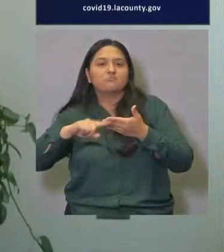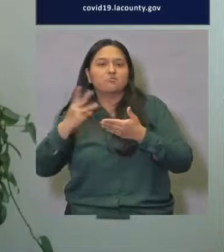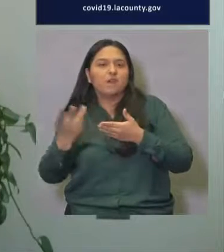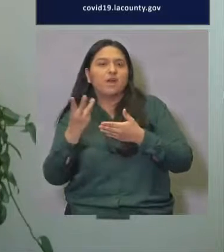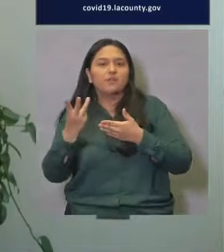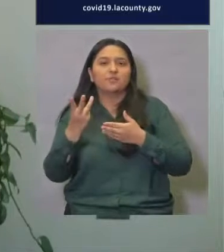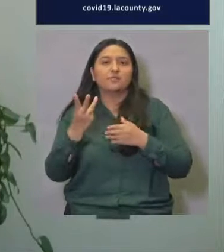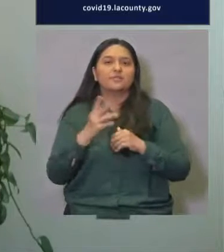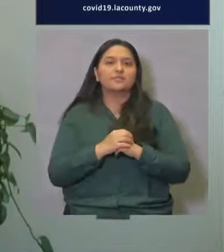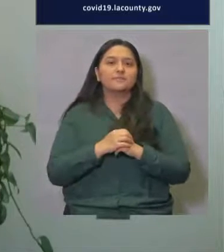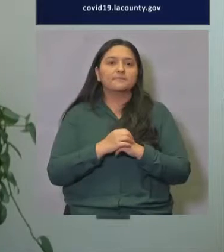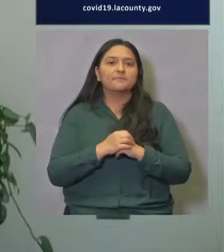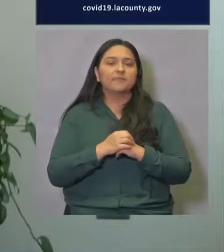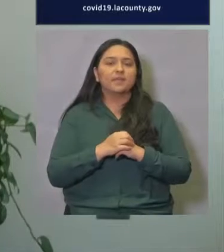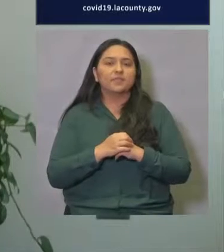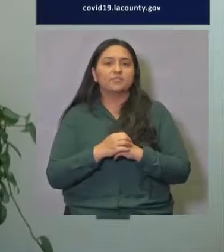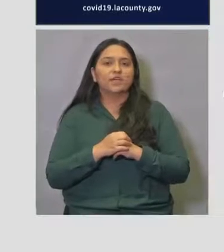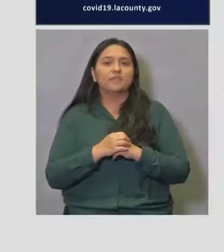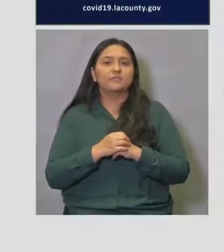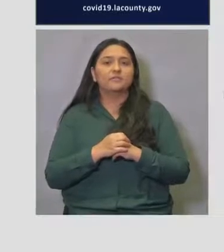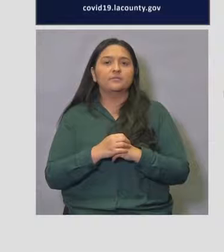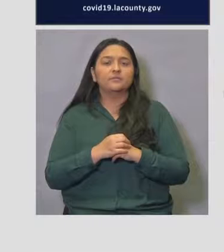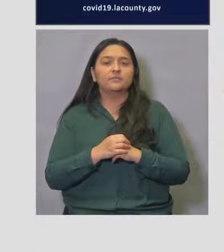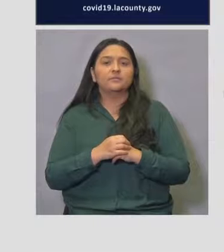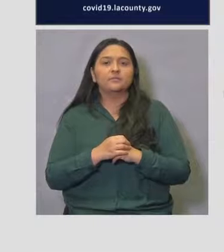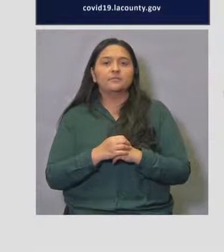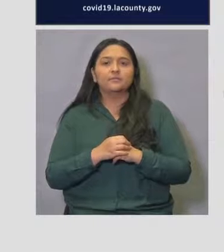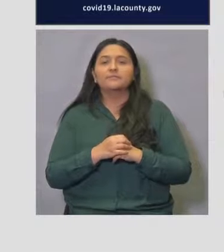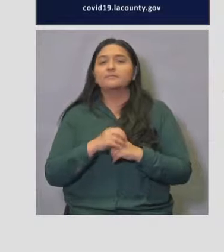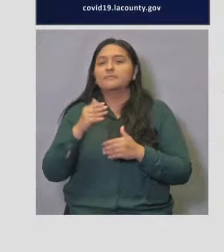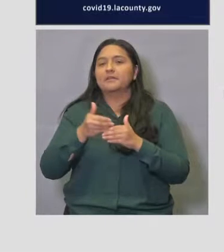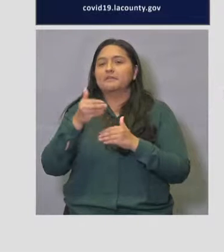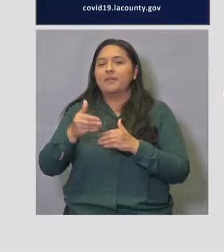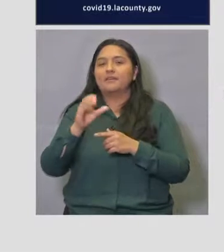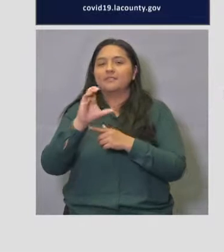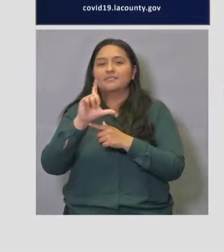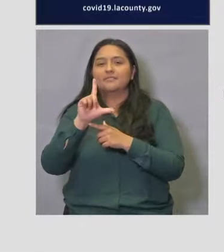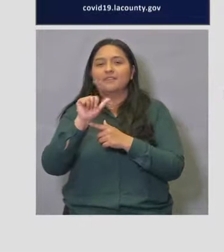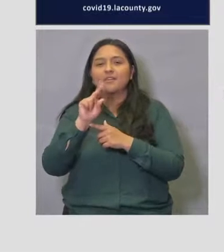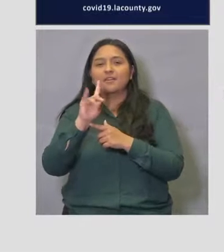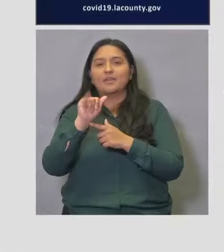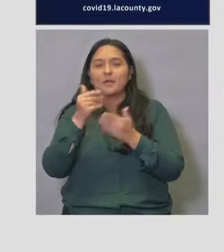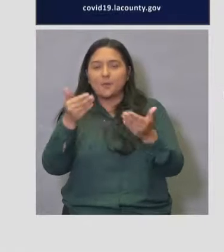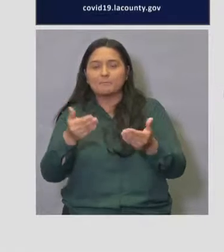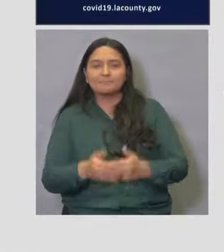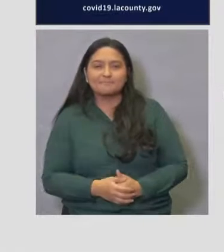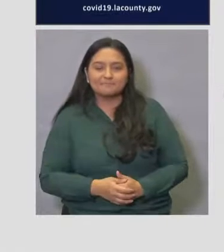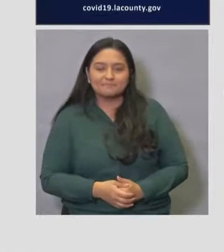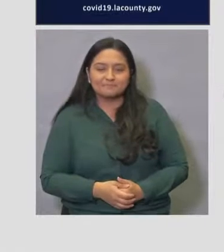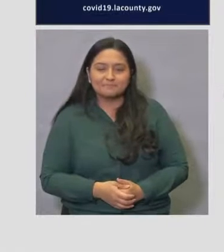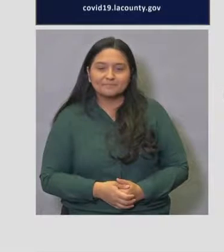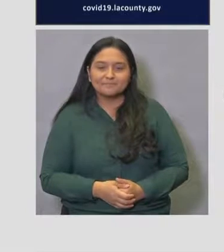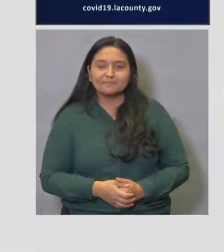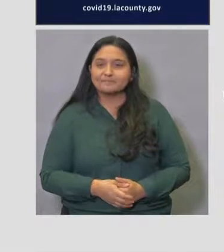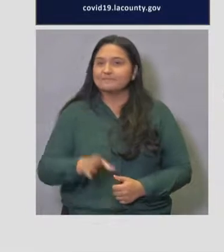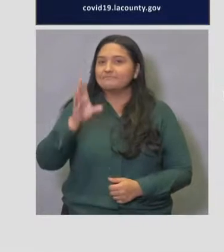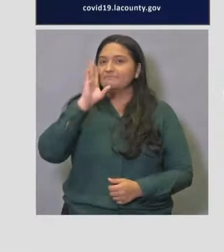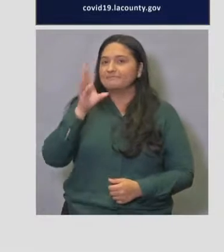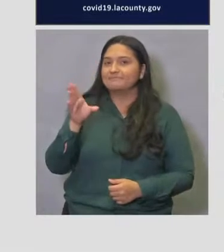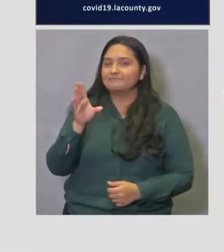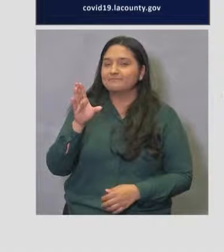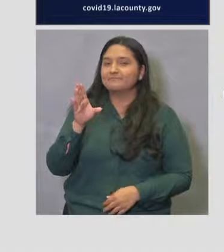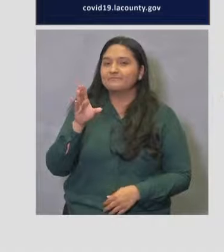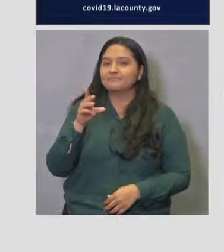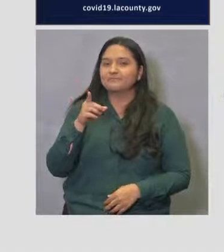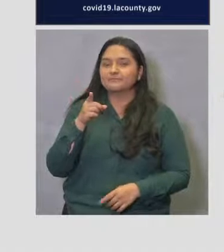Thank you. Our next question comes from the line of Claudia Pisciuta. Claudia, your line is unmuted. Please go ahead. Hi,